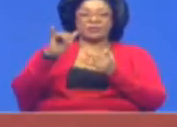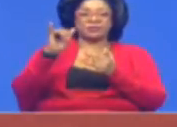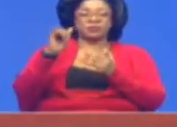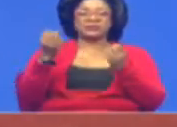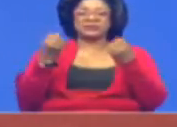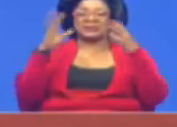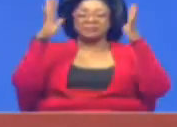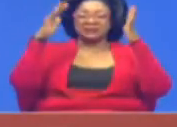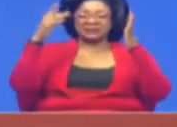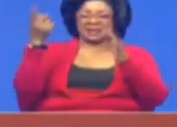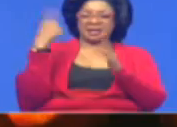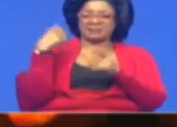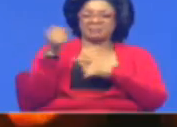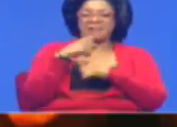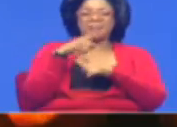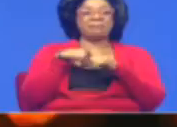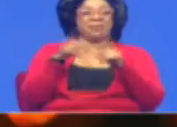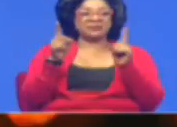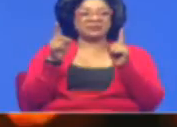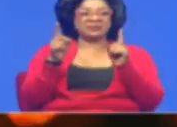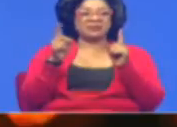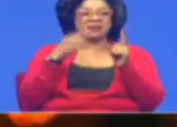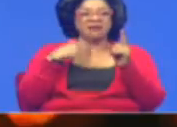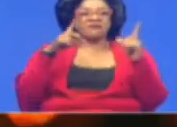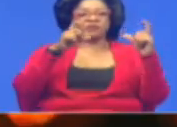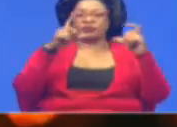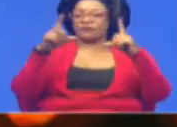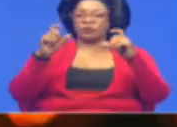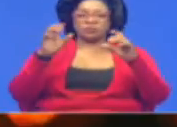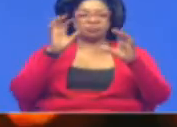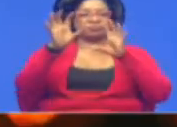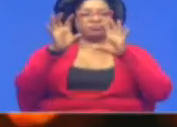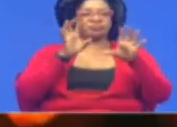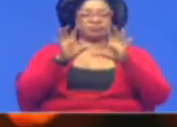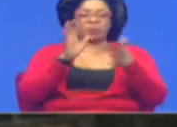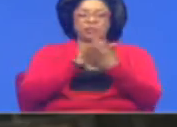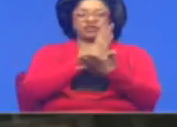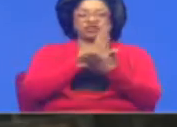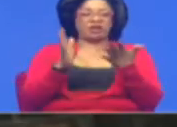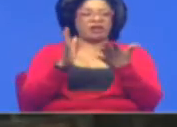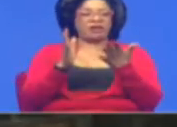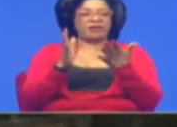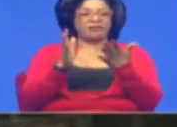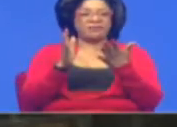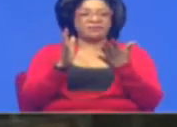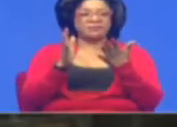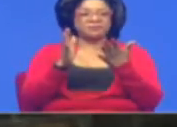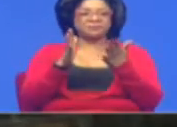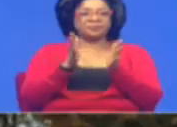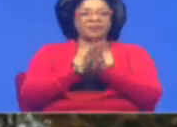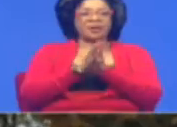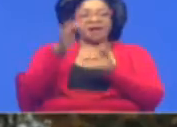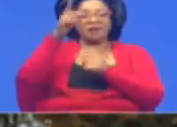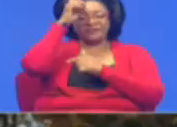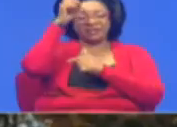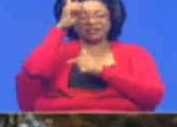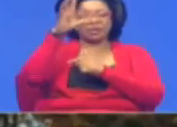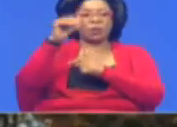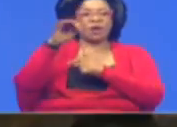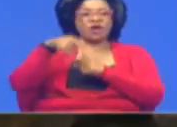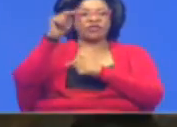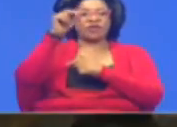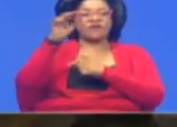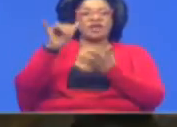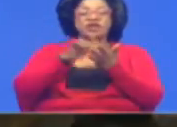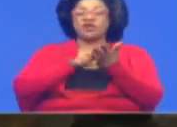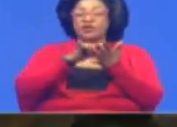month, but these spooky images are pretty cool, so we thought we'd share them anyway. In a quaint village an hour north of New York,